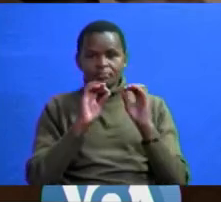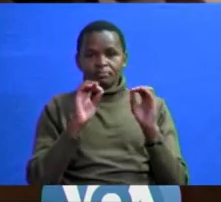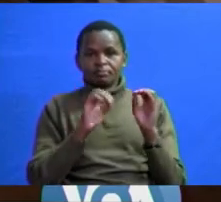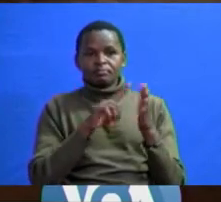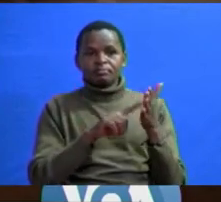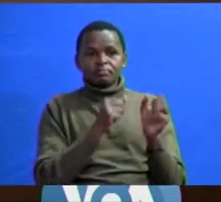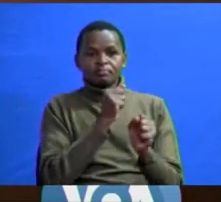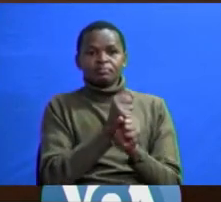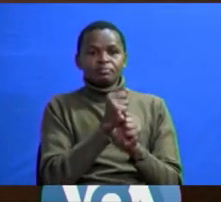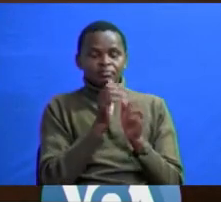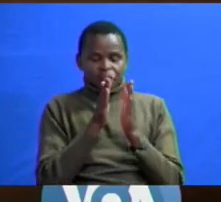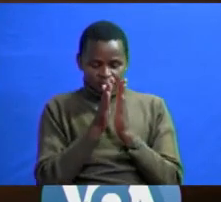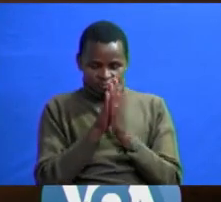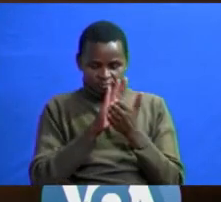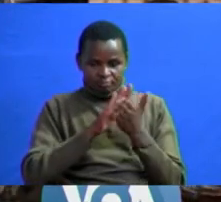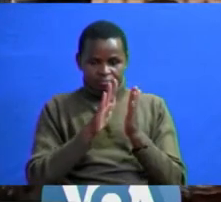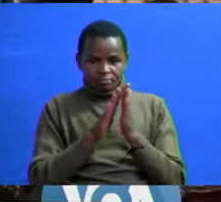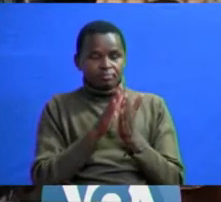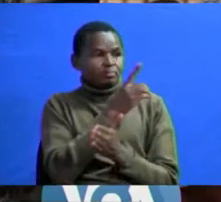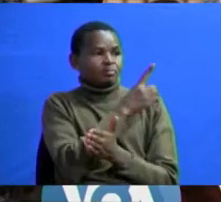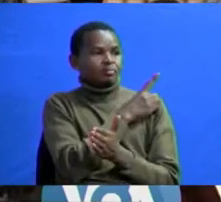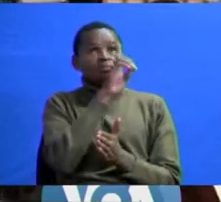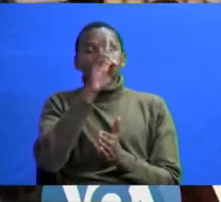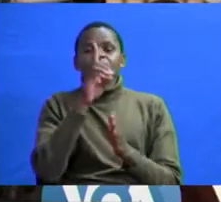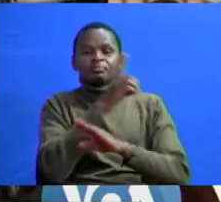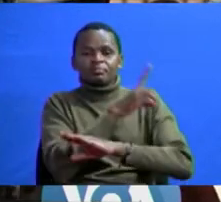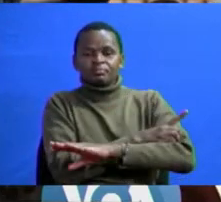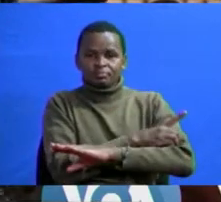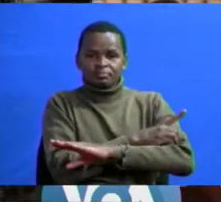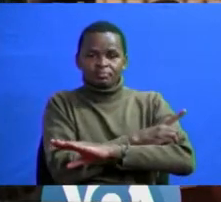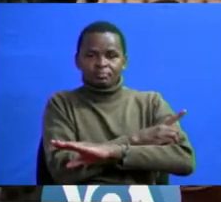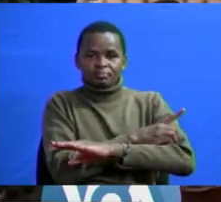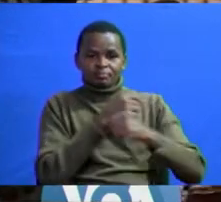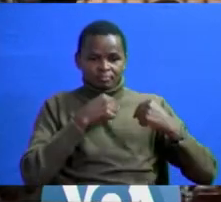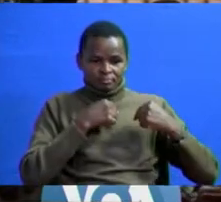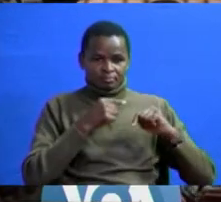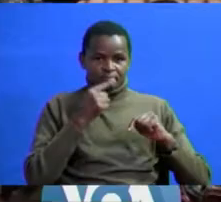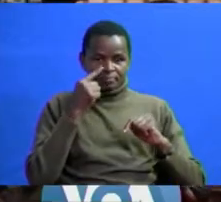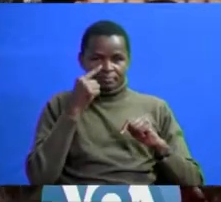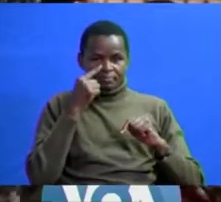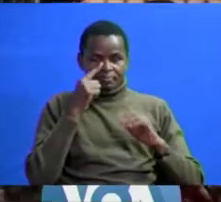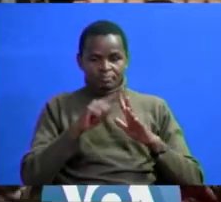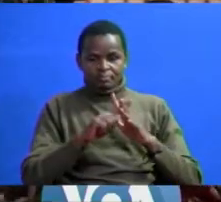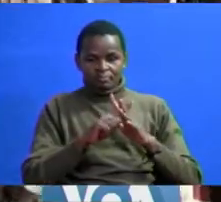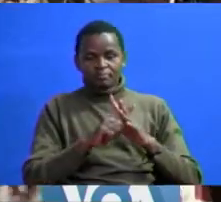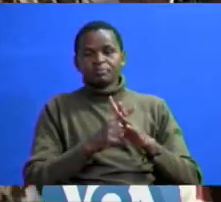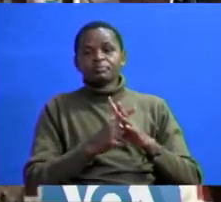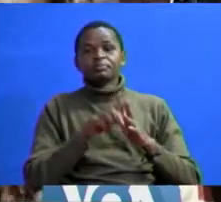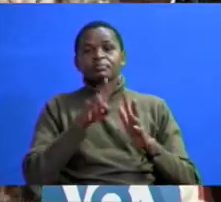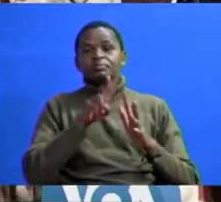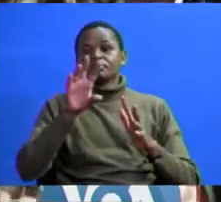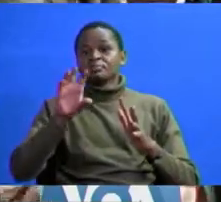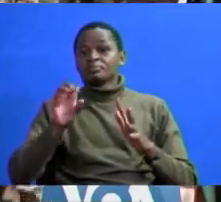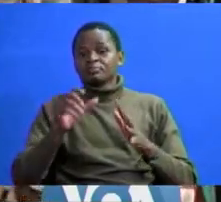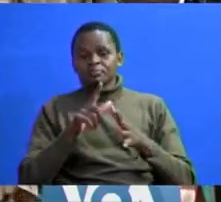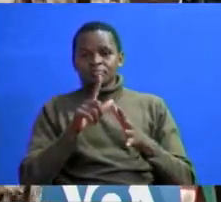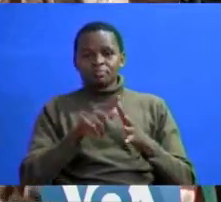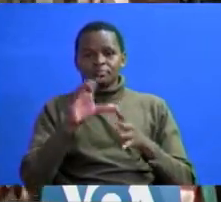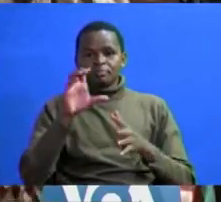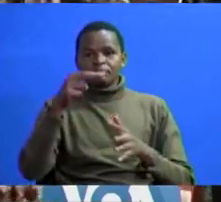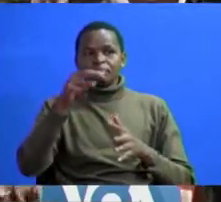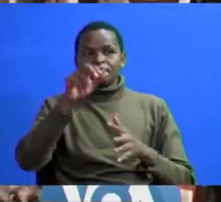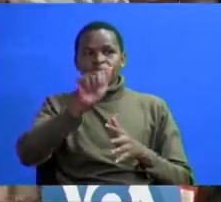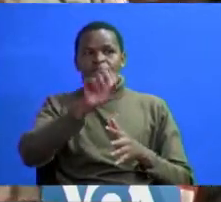I pray that my son becomes a doctor one day. Since Sudan's conflict began on April 15th, Chad and aid groups